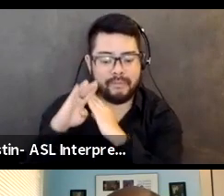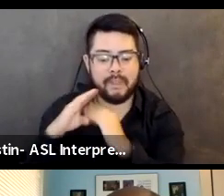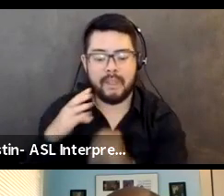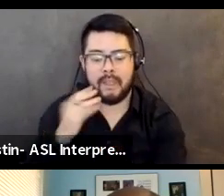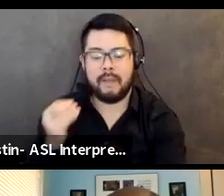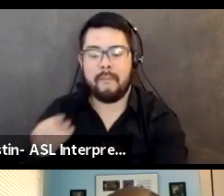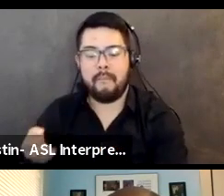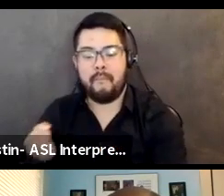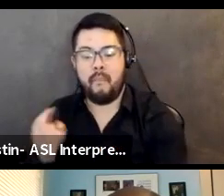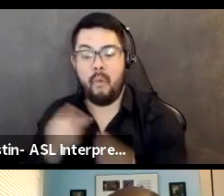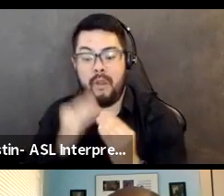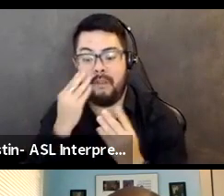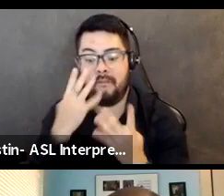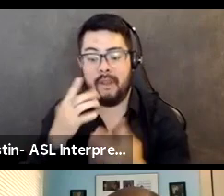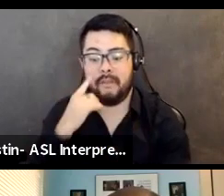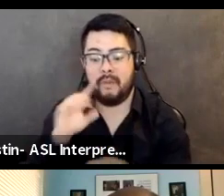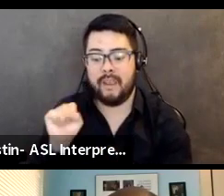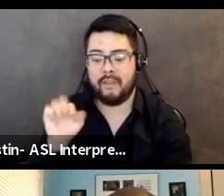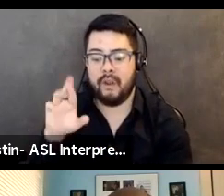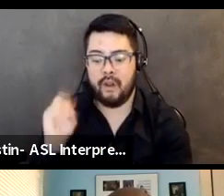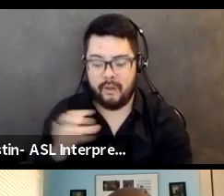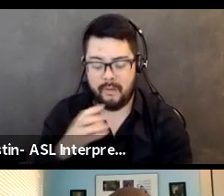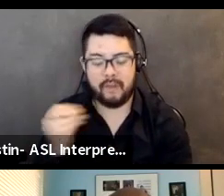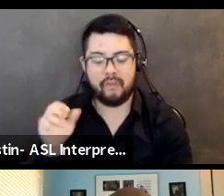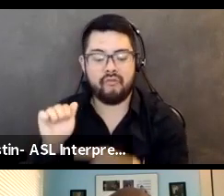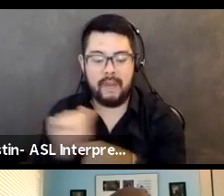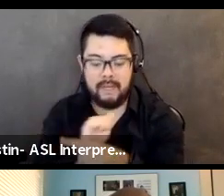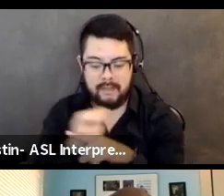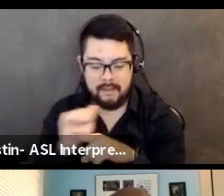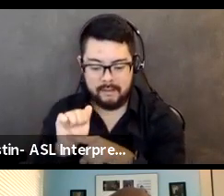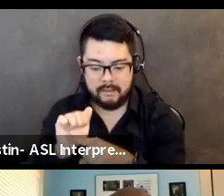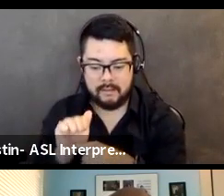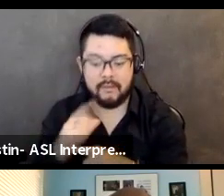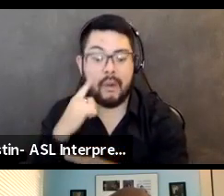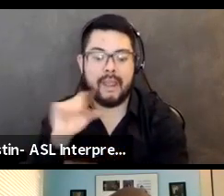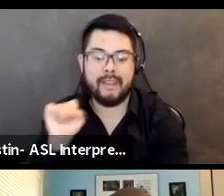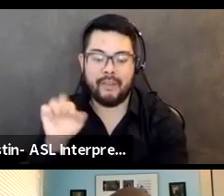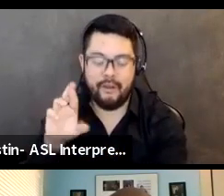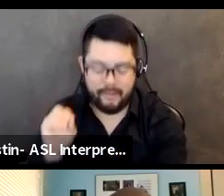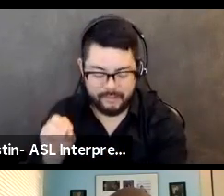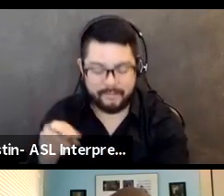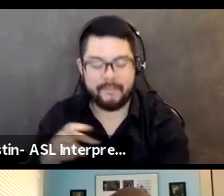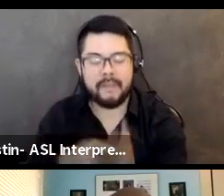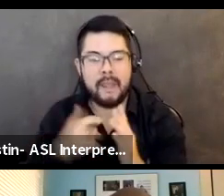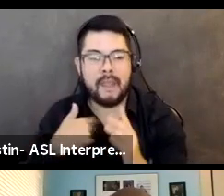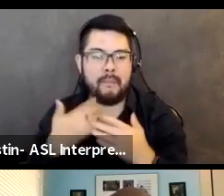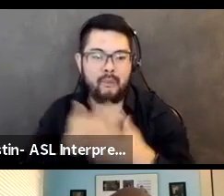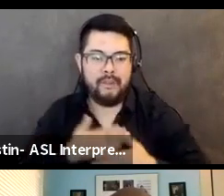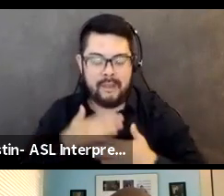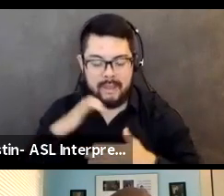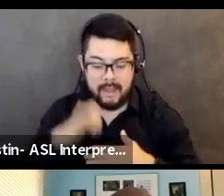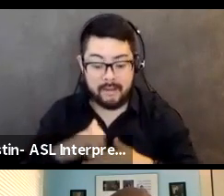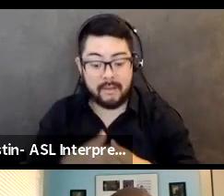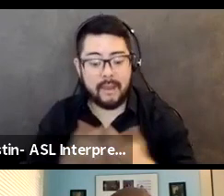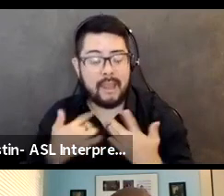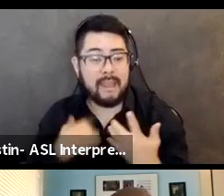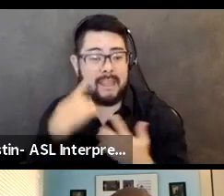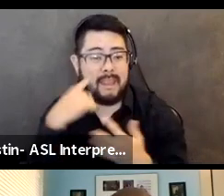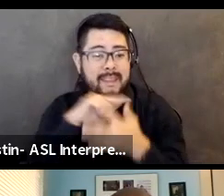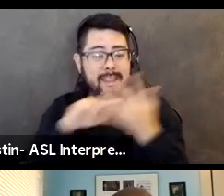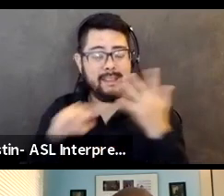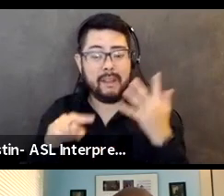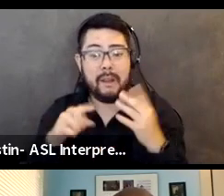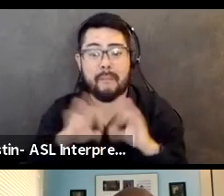the actual role of sros and trainings of poor sros so i really appreciate that i think these are important